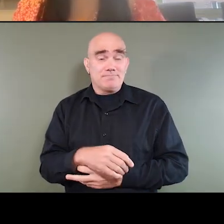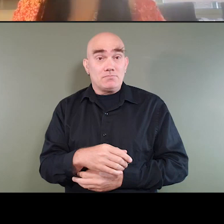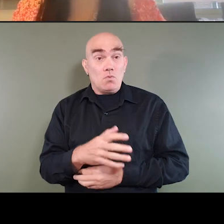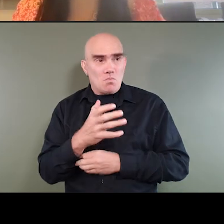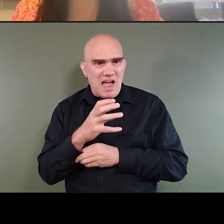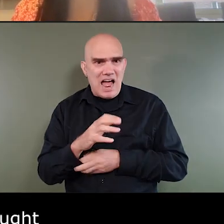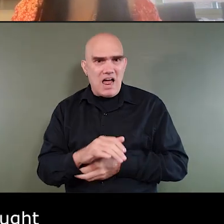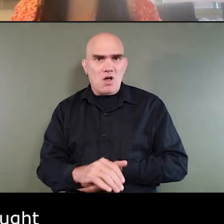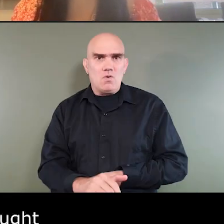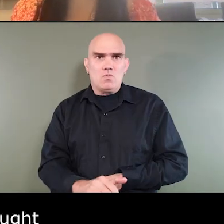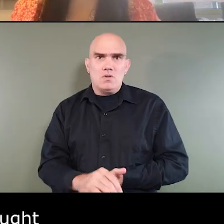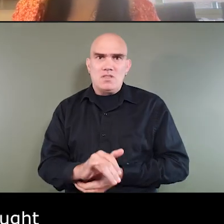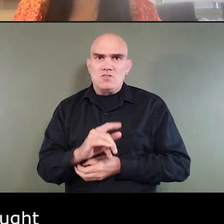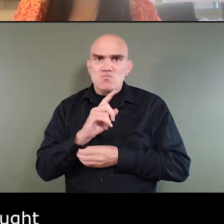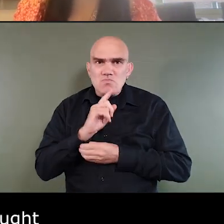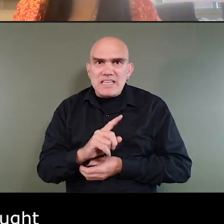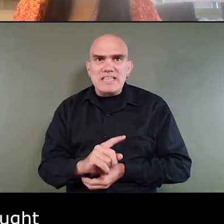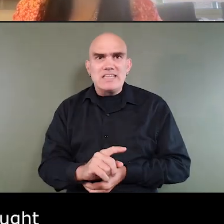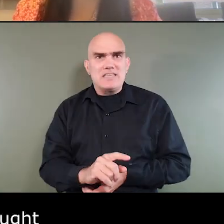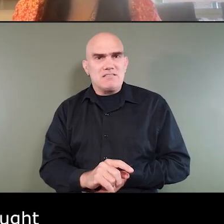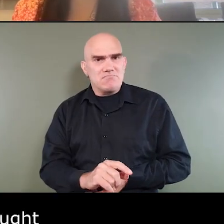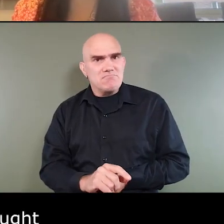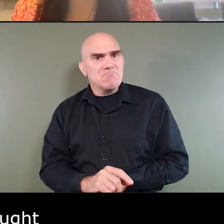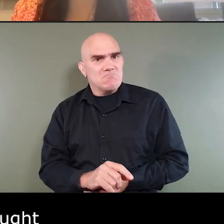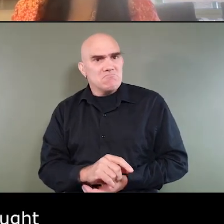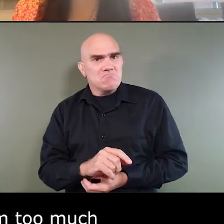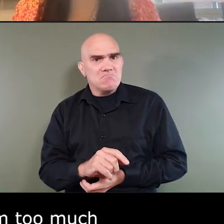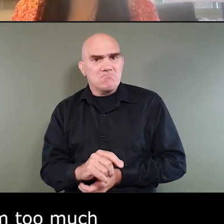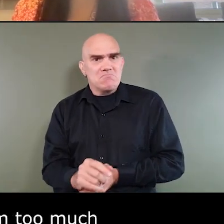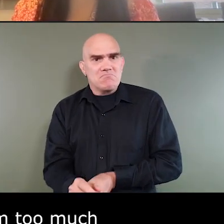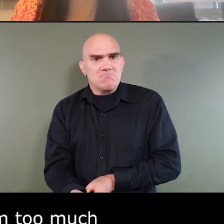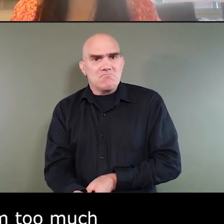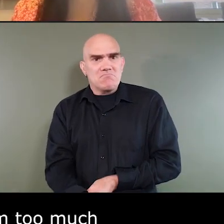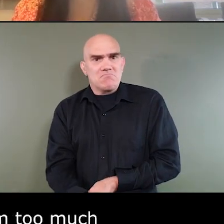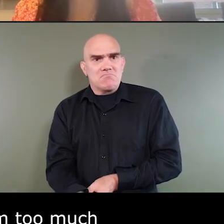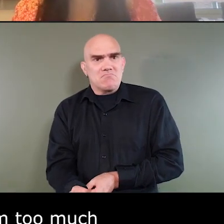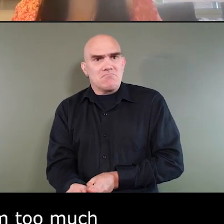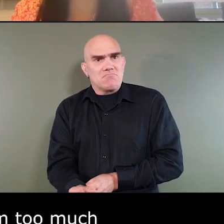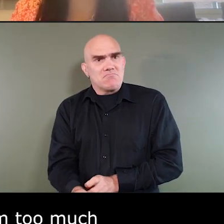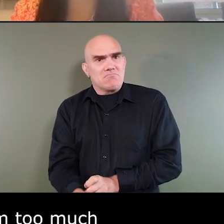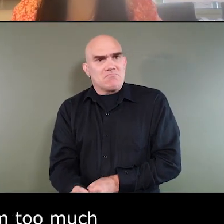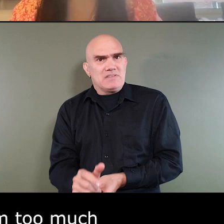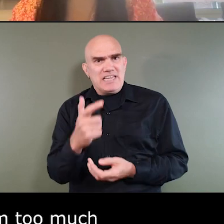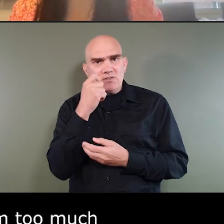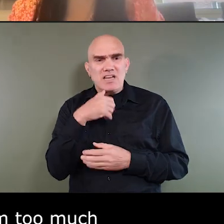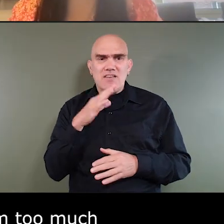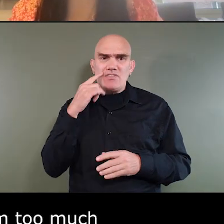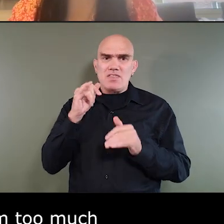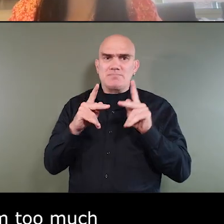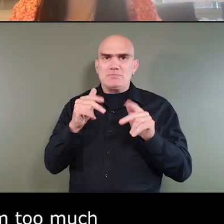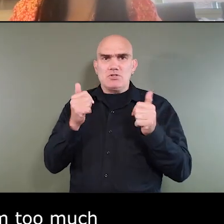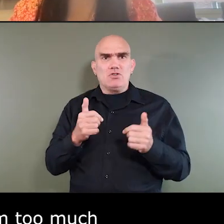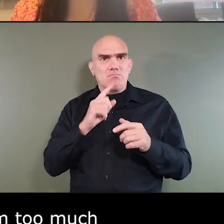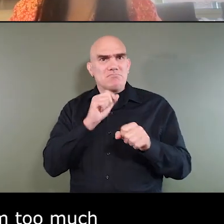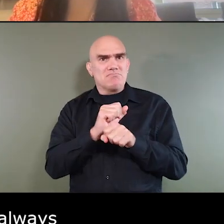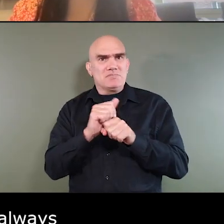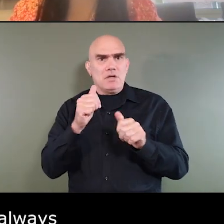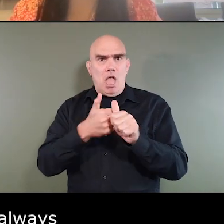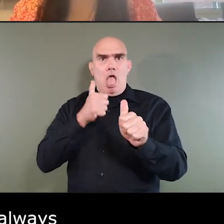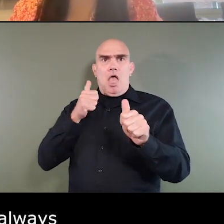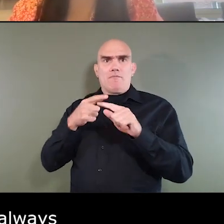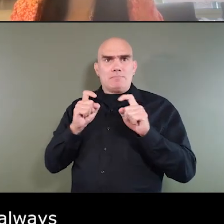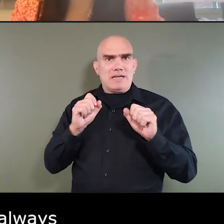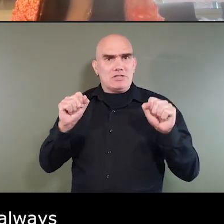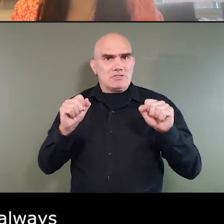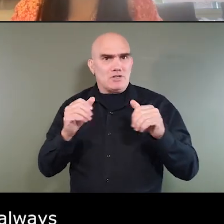that's so interesting. I've never really thought about how, I guess, people could shy away from too much exercise or anything of the sort. And